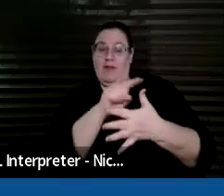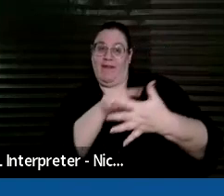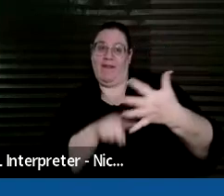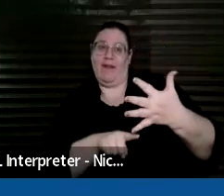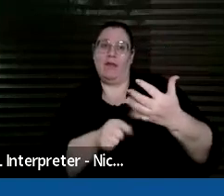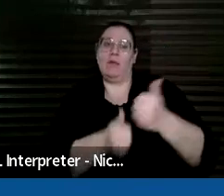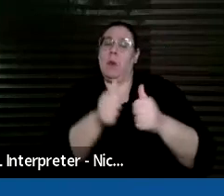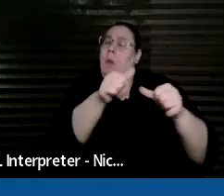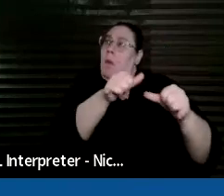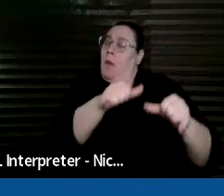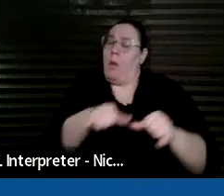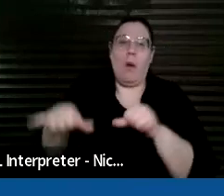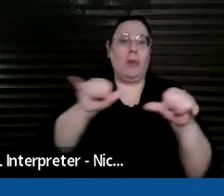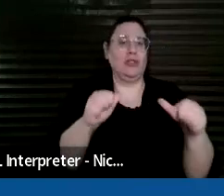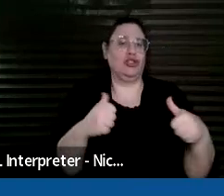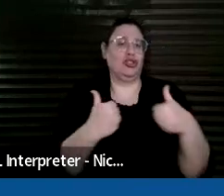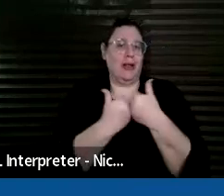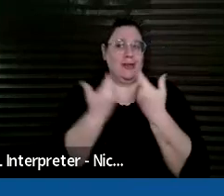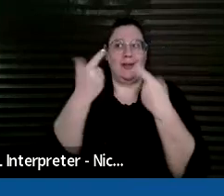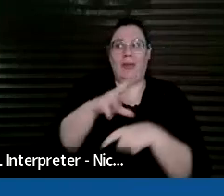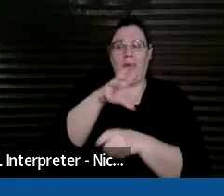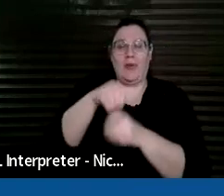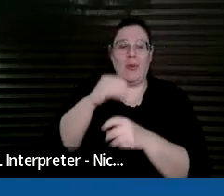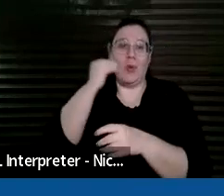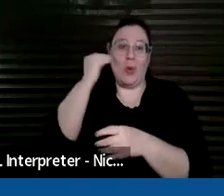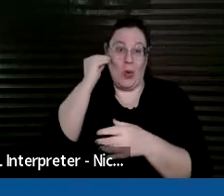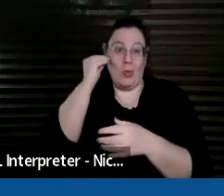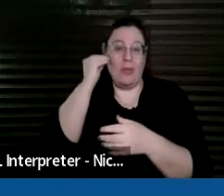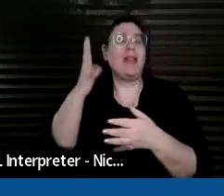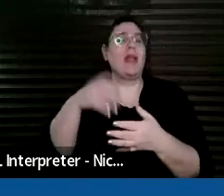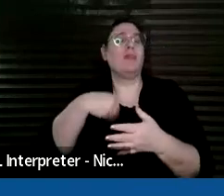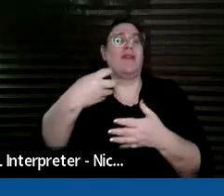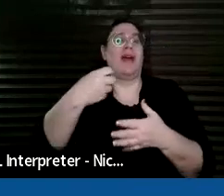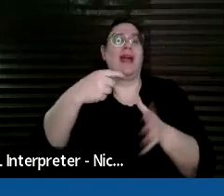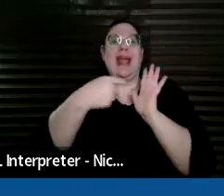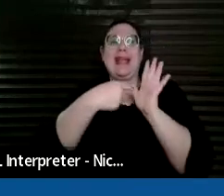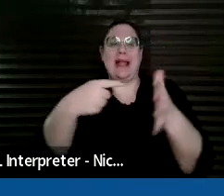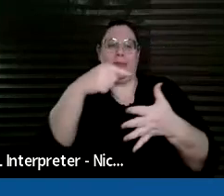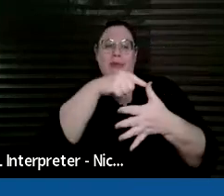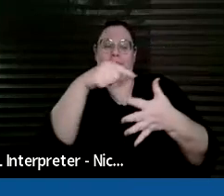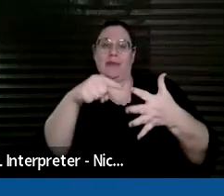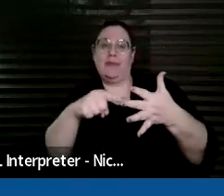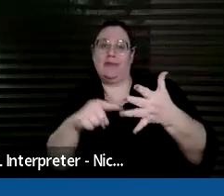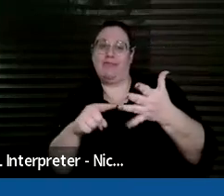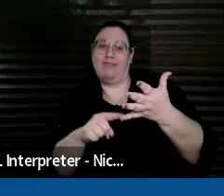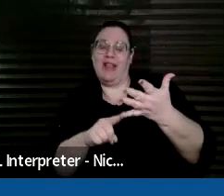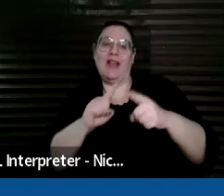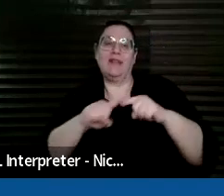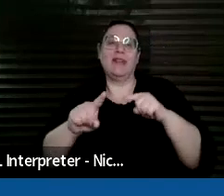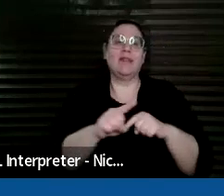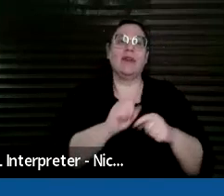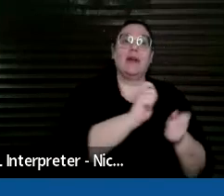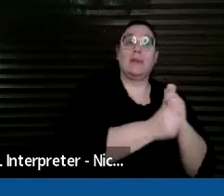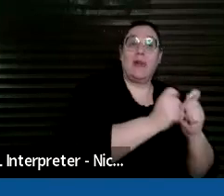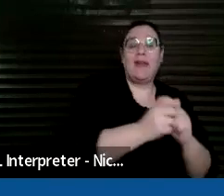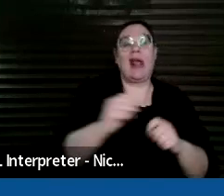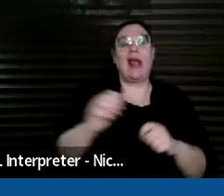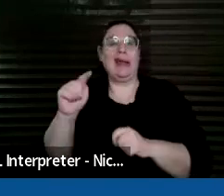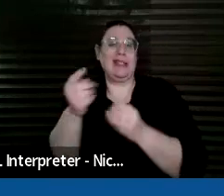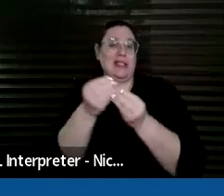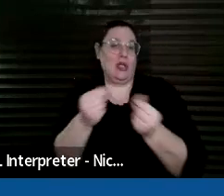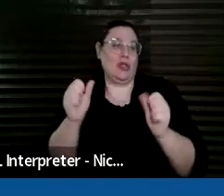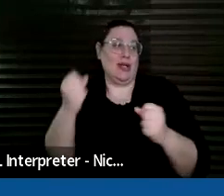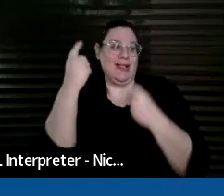and then examples of home modification and AT solutions for you to consider. These 5 areas of the